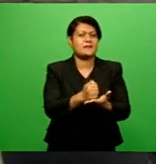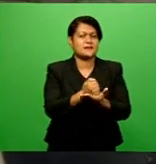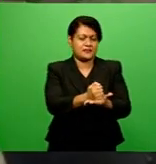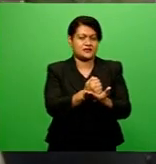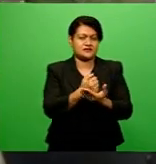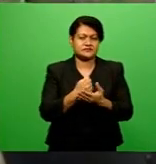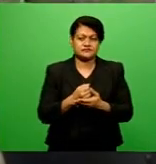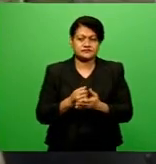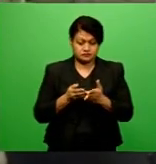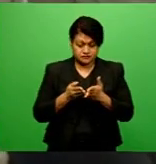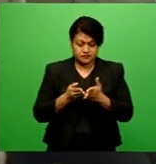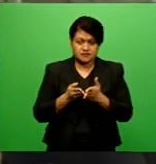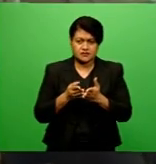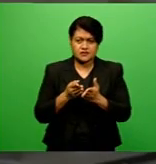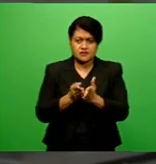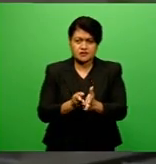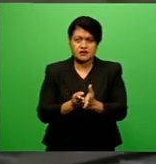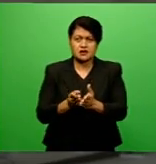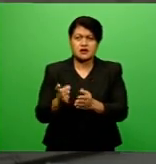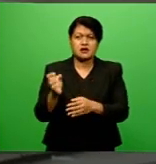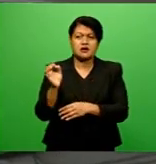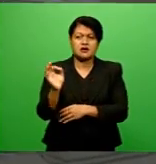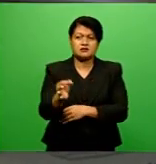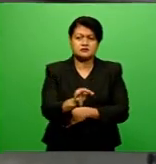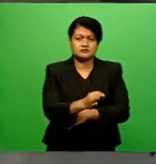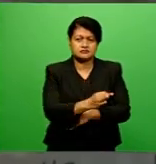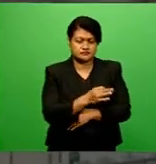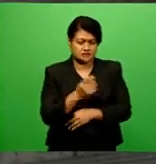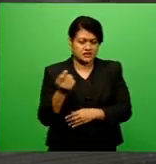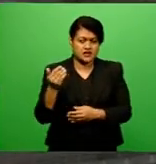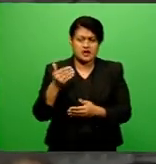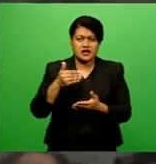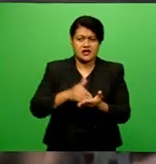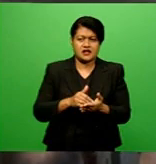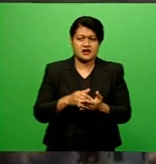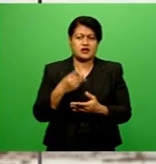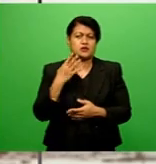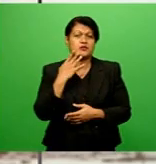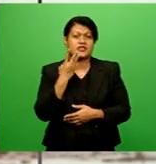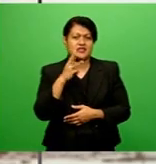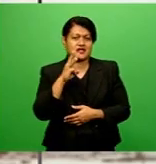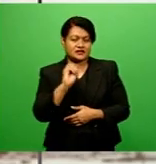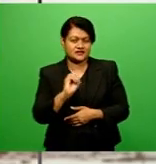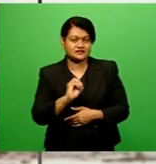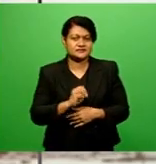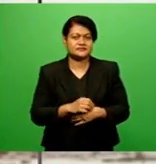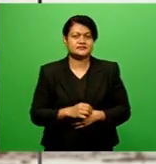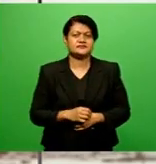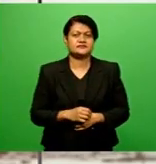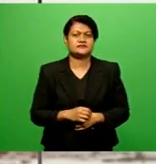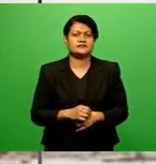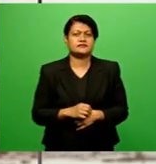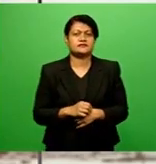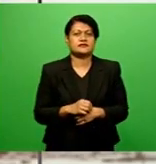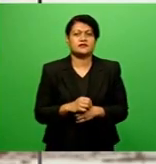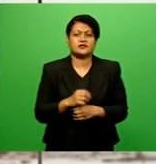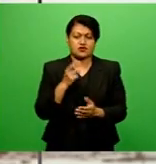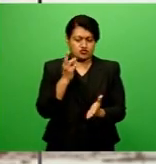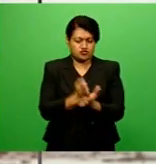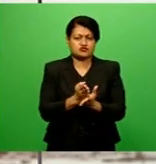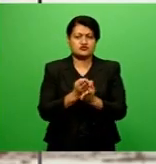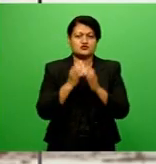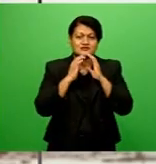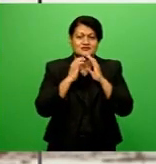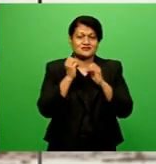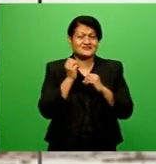is expected to arrive in Fiji on 30th. Kritika Kumar, FBC News. The true spirit of Christmas was